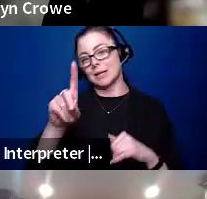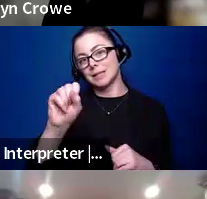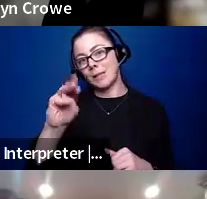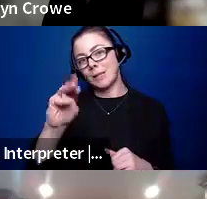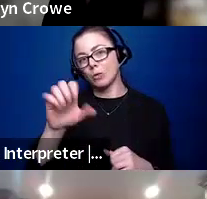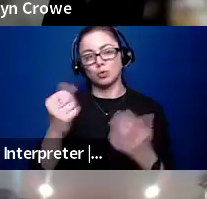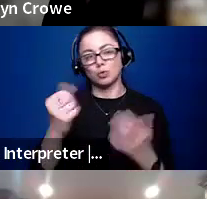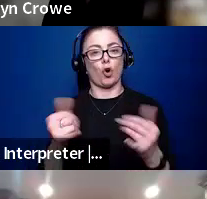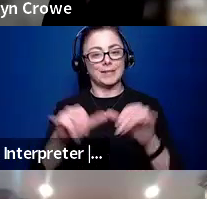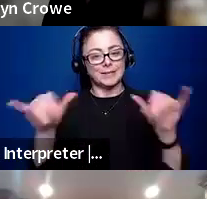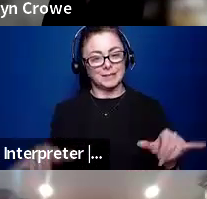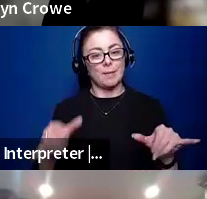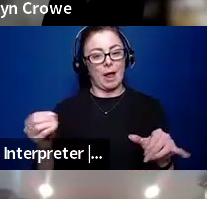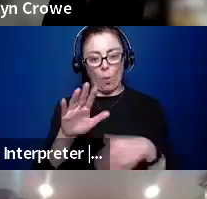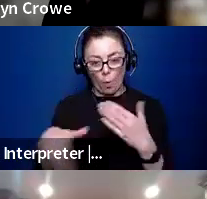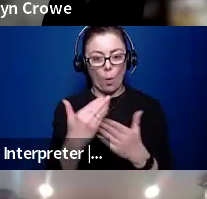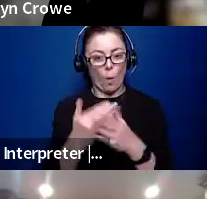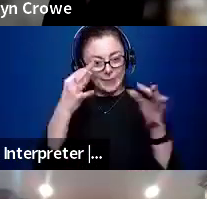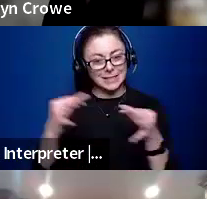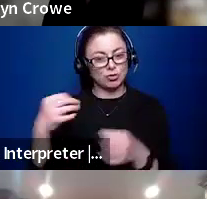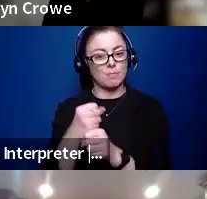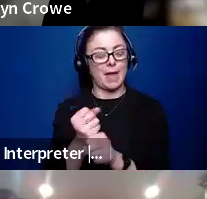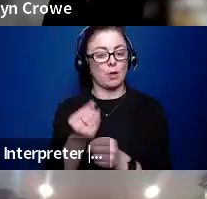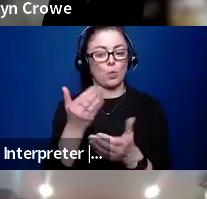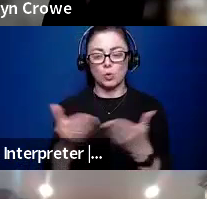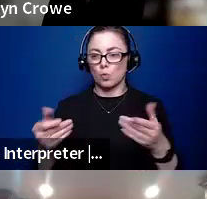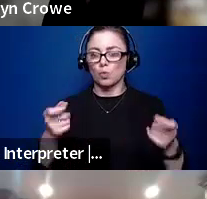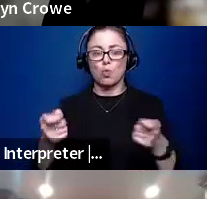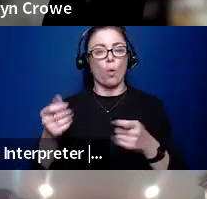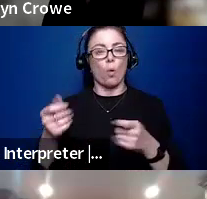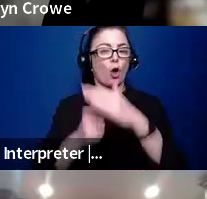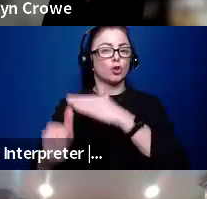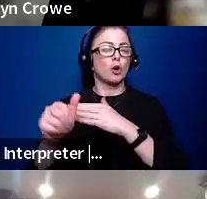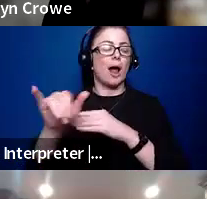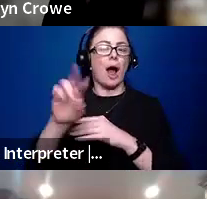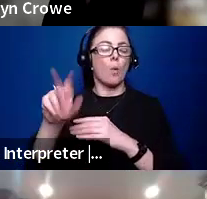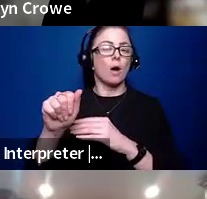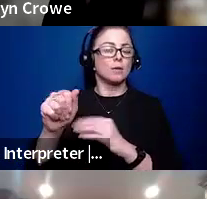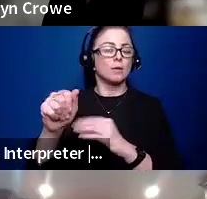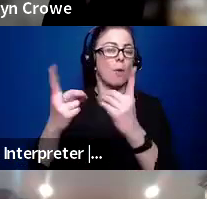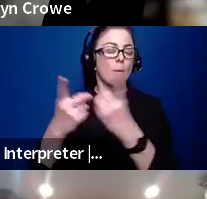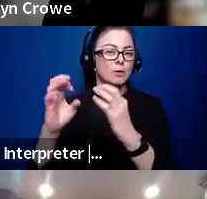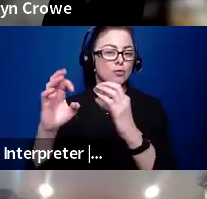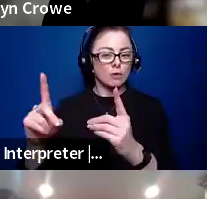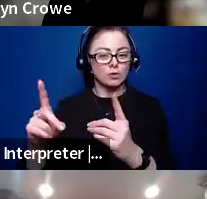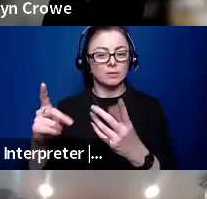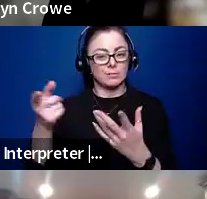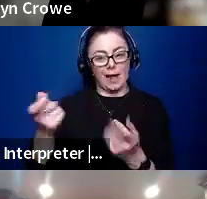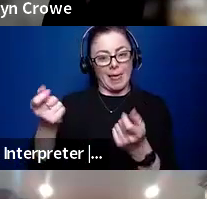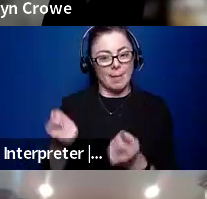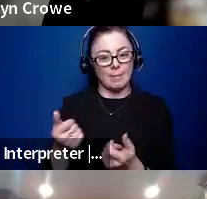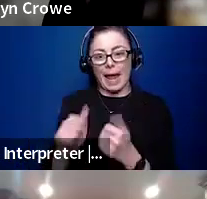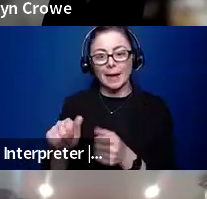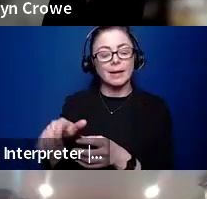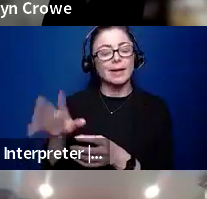within control of the Iowa State Department of Education, because they've eliminated the governance boards, any local and